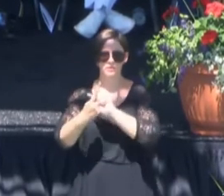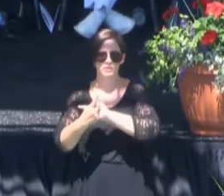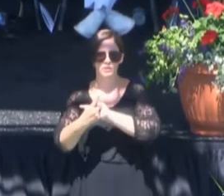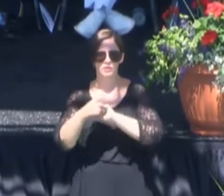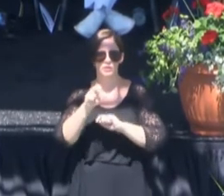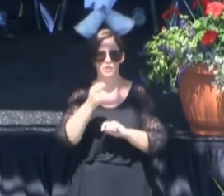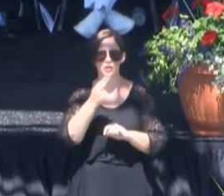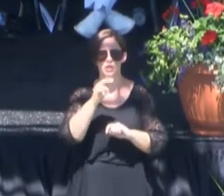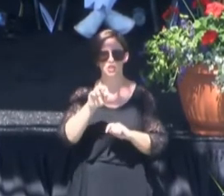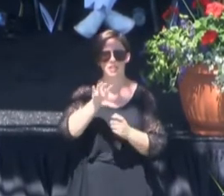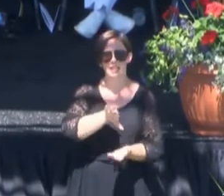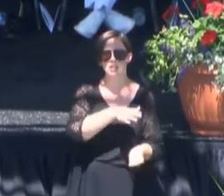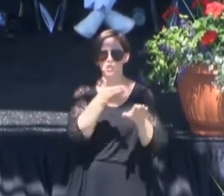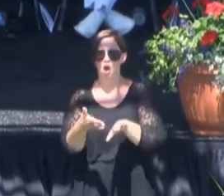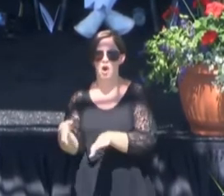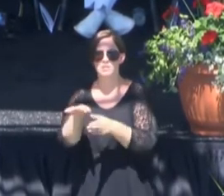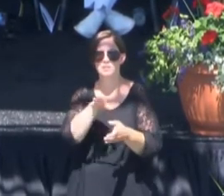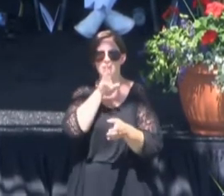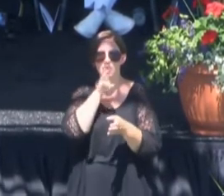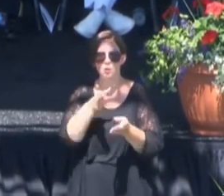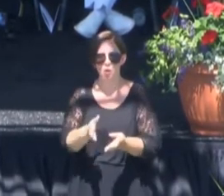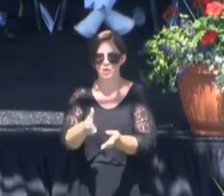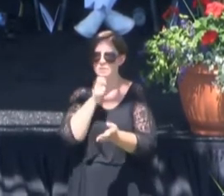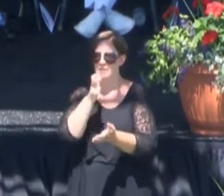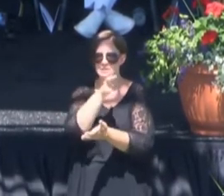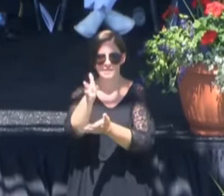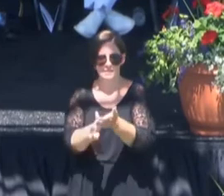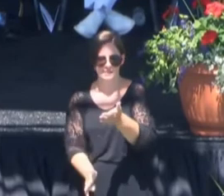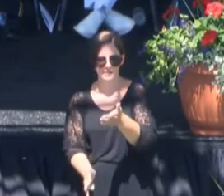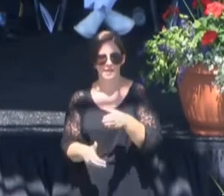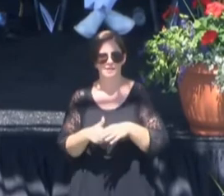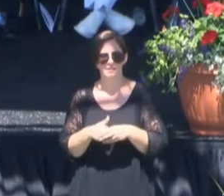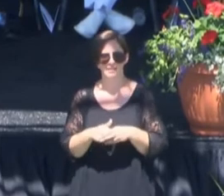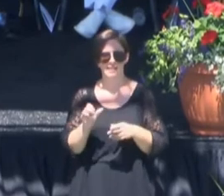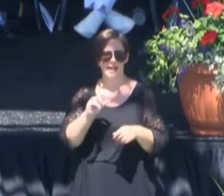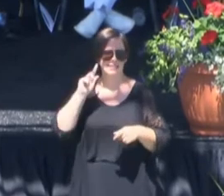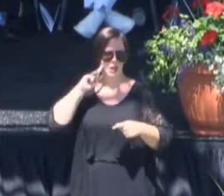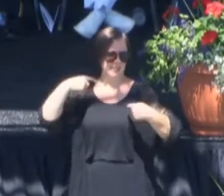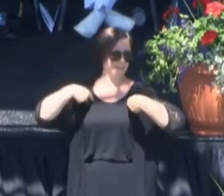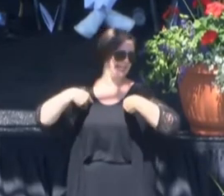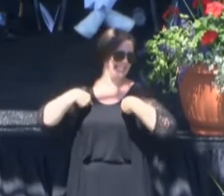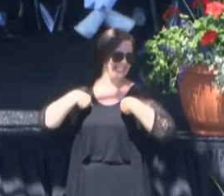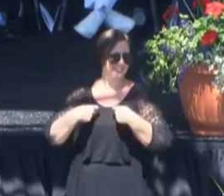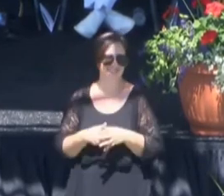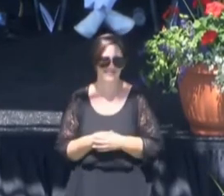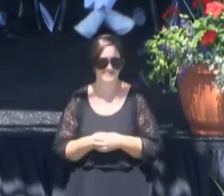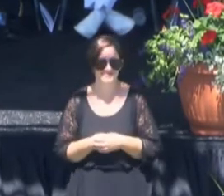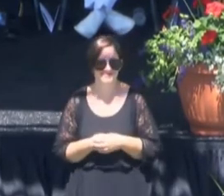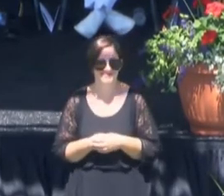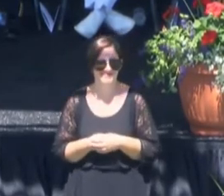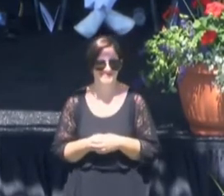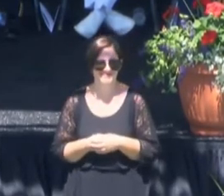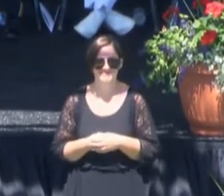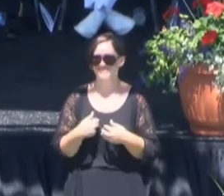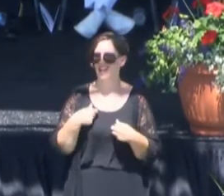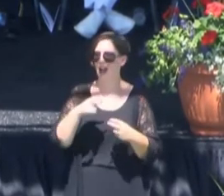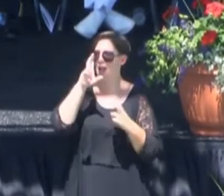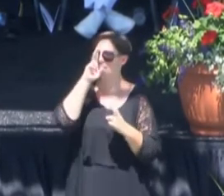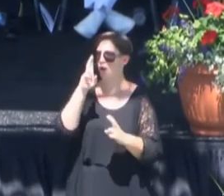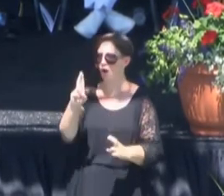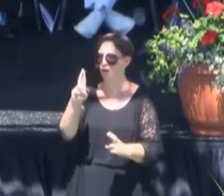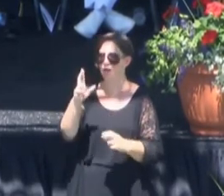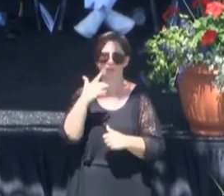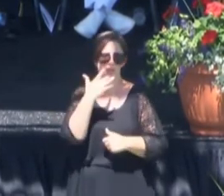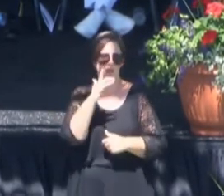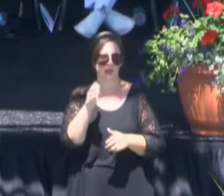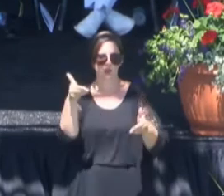is tossed by the waters, but doesn't sink." Kind of sounds like me. I am honored and privileged